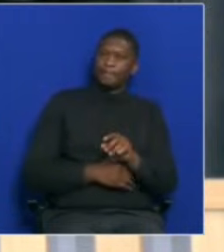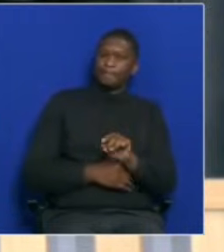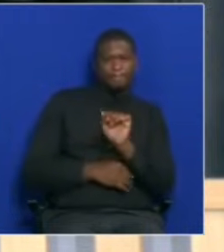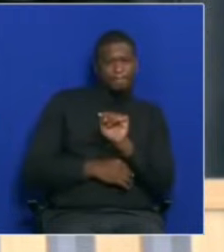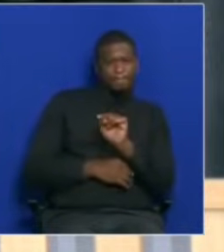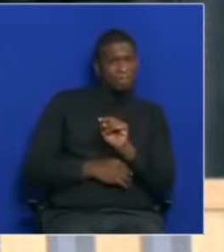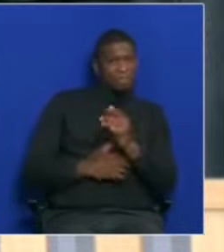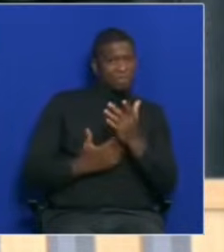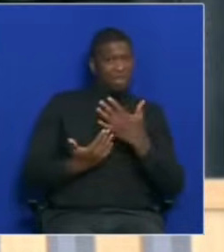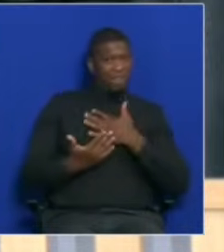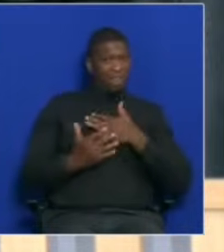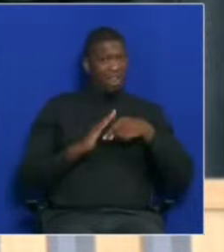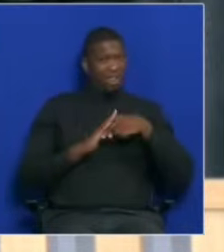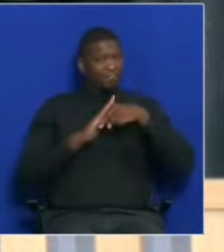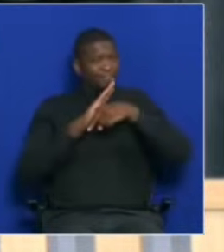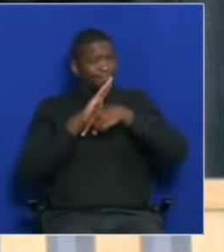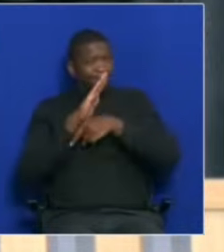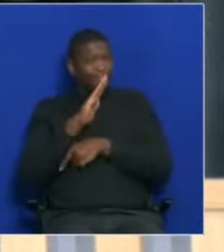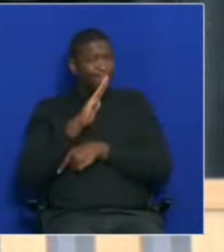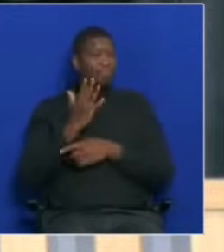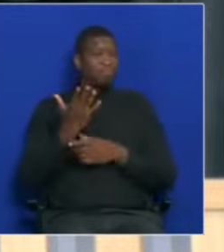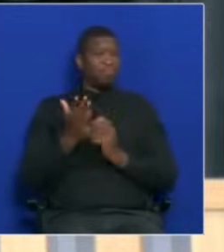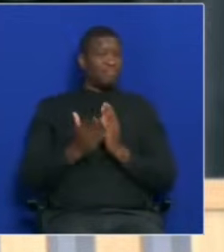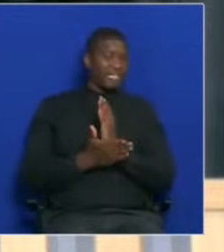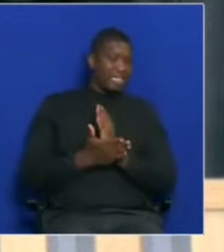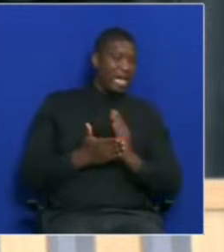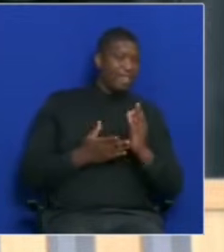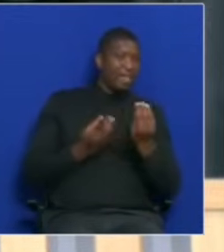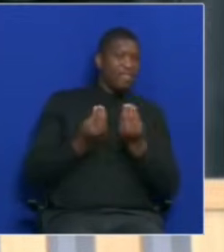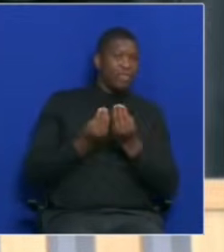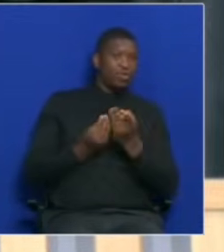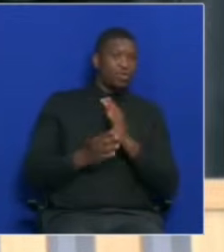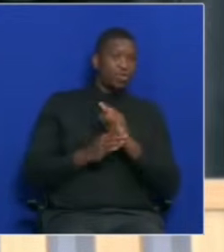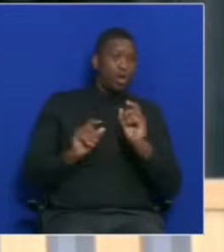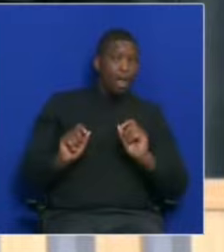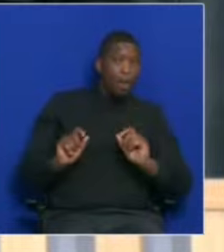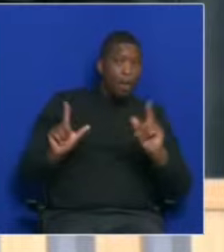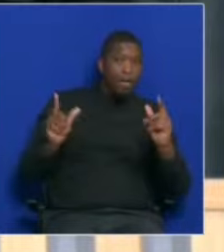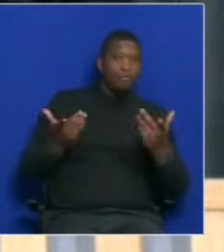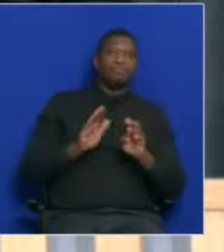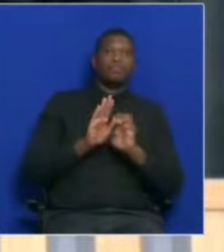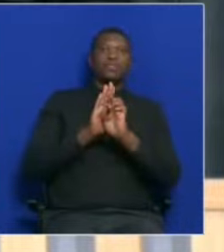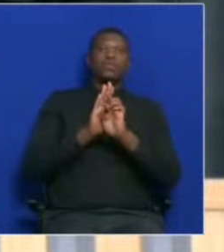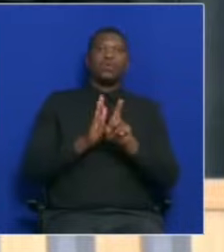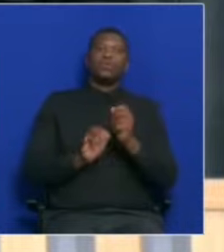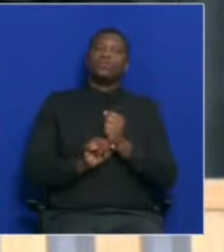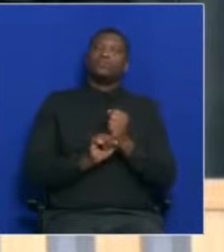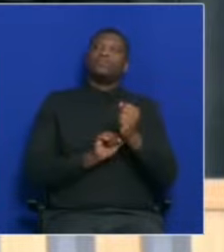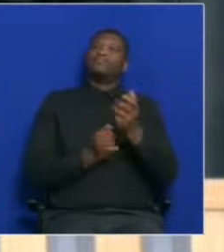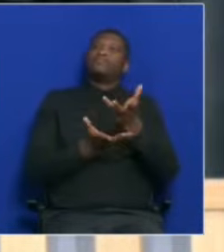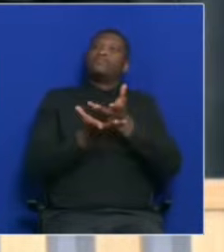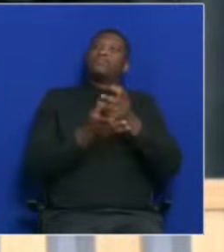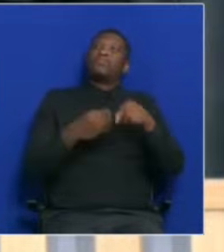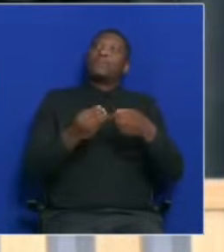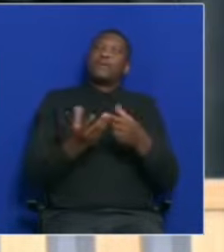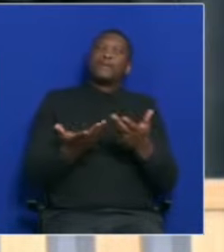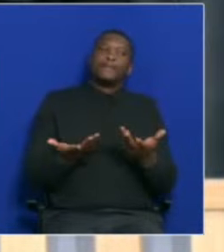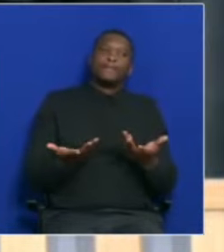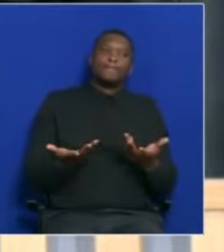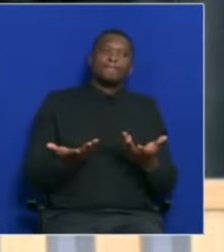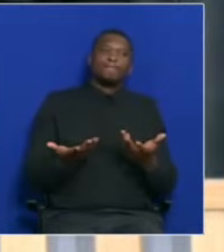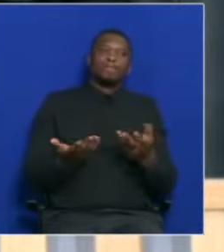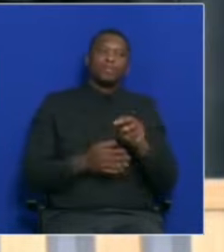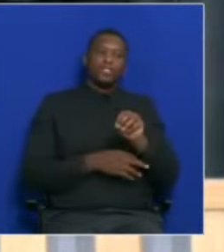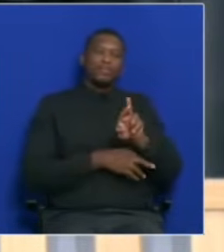know, what else are you not aware of? For example, you haven't spoken to what Mr. Rapesu